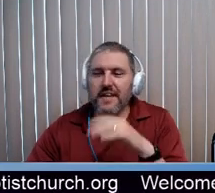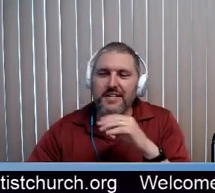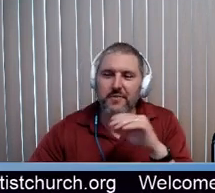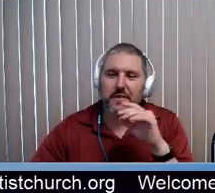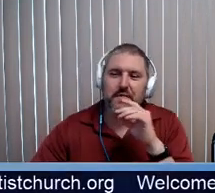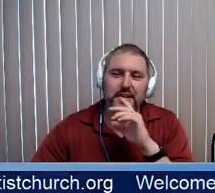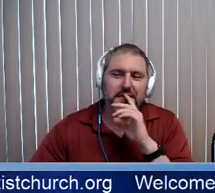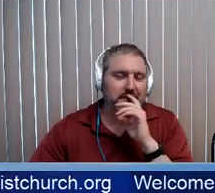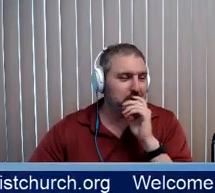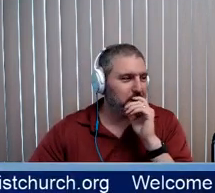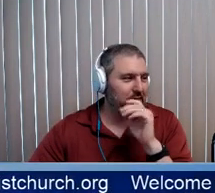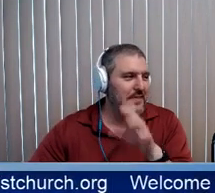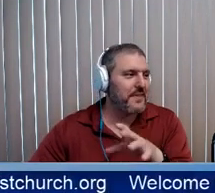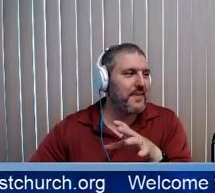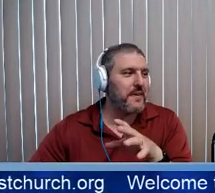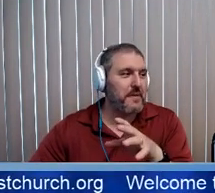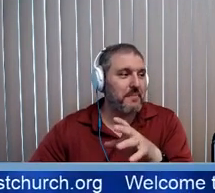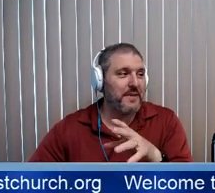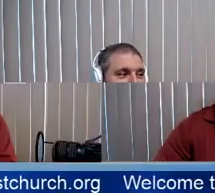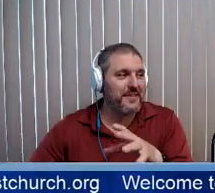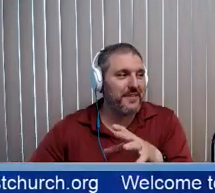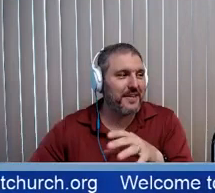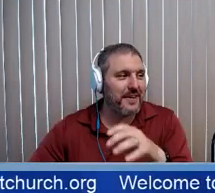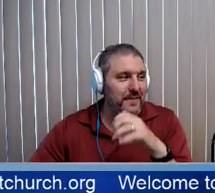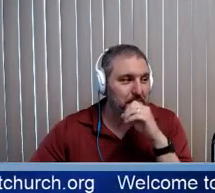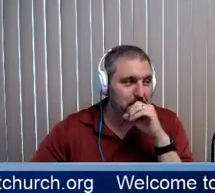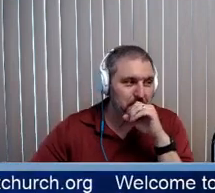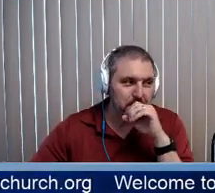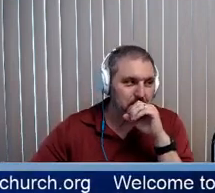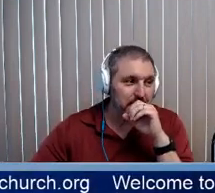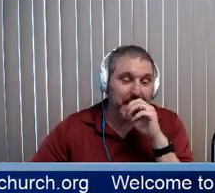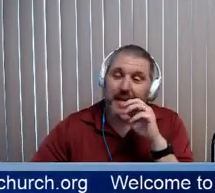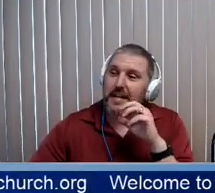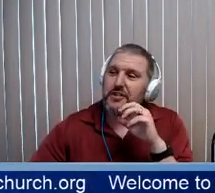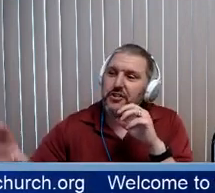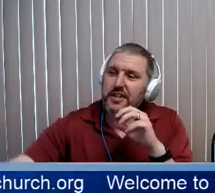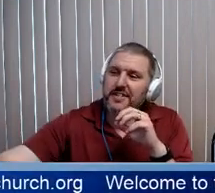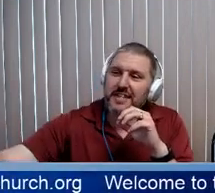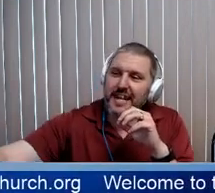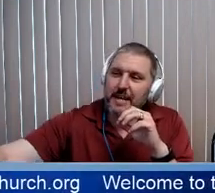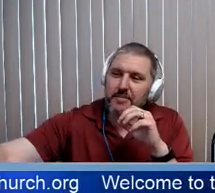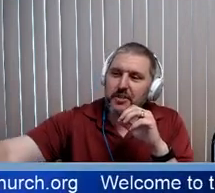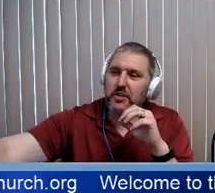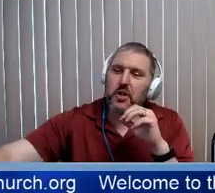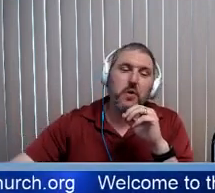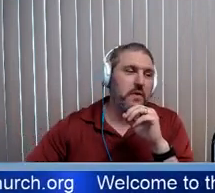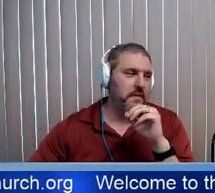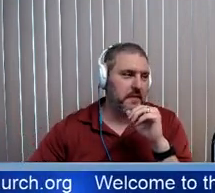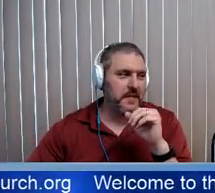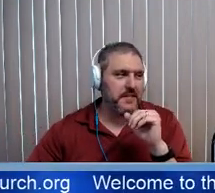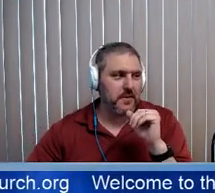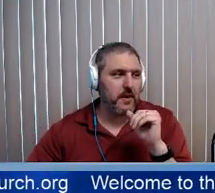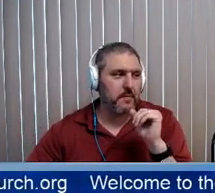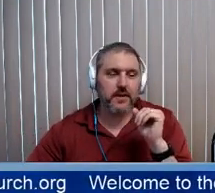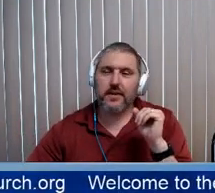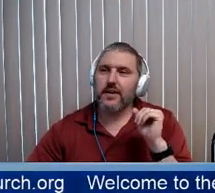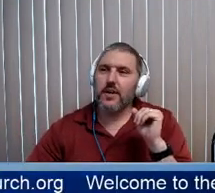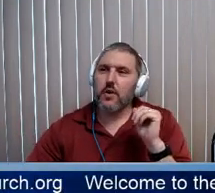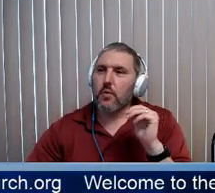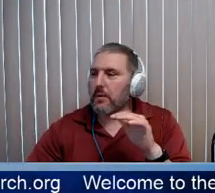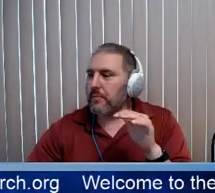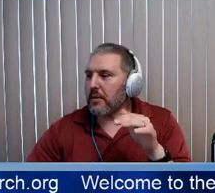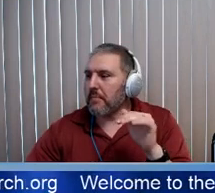You know, I think it's really funny that there's only 55 people on this right now. Just the names alone of the things that are up